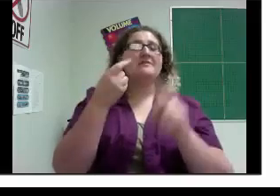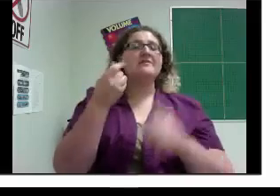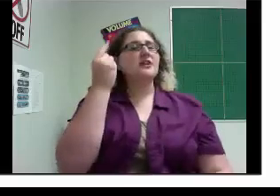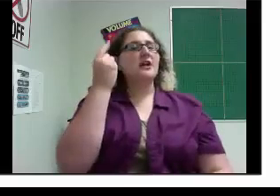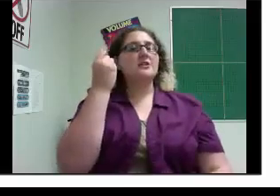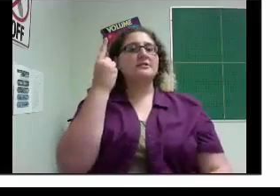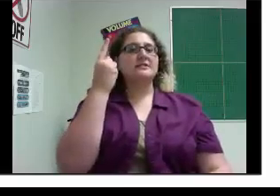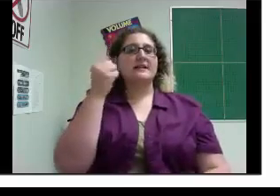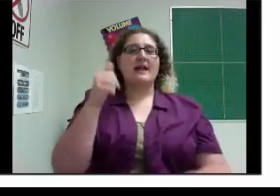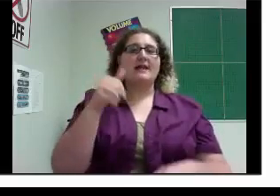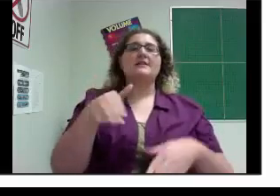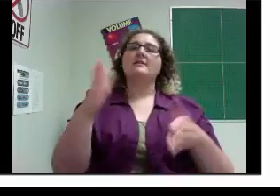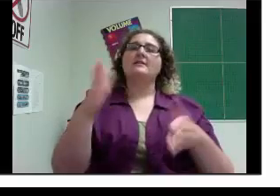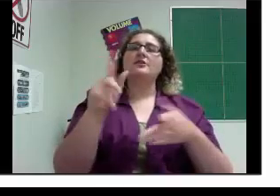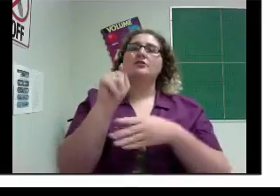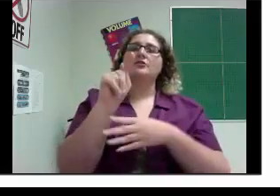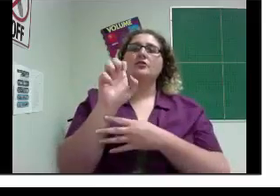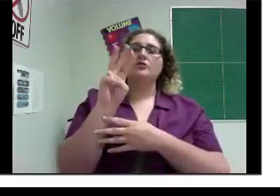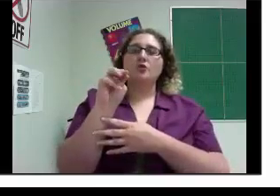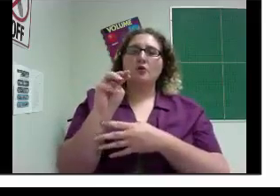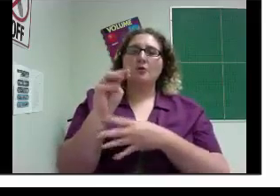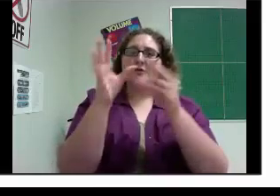Okay, points, lines, and planes.